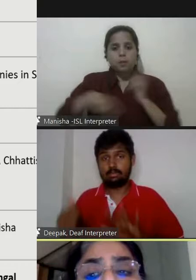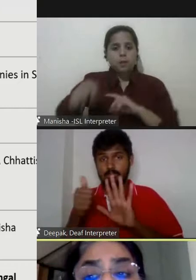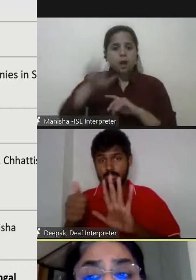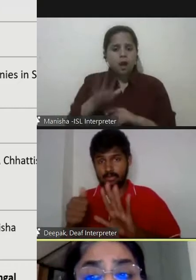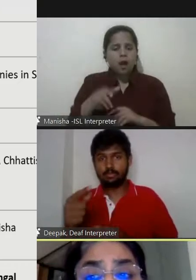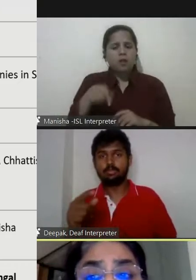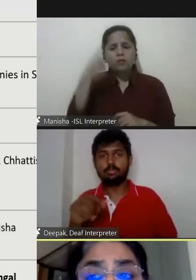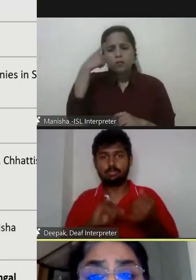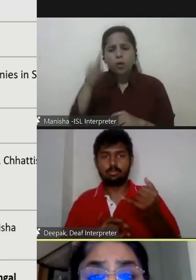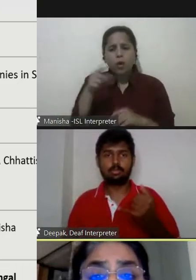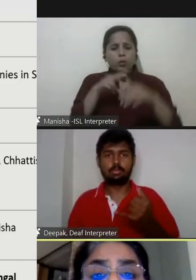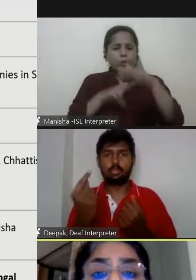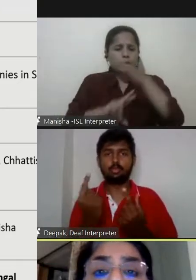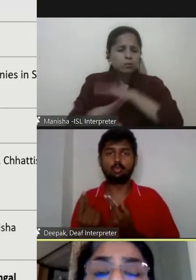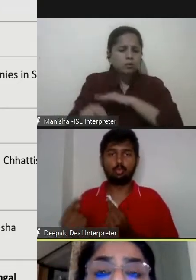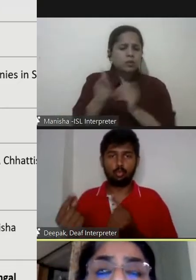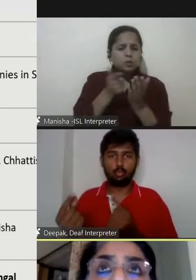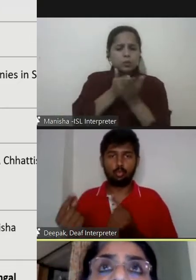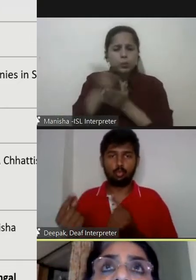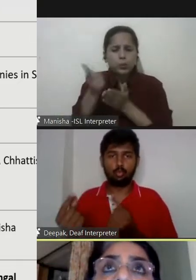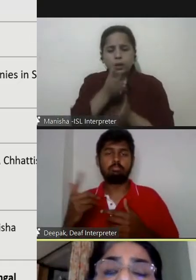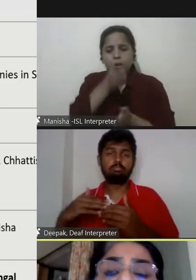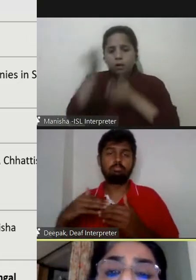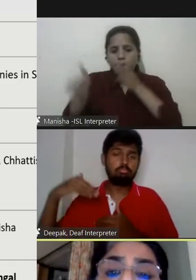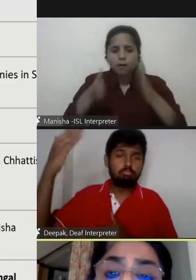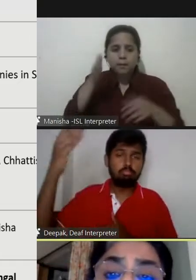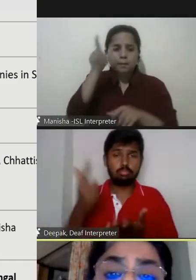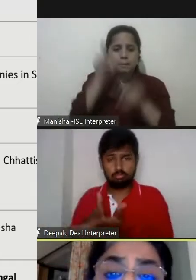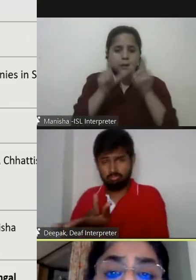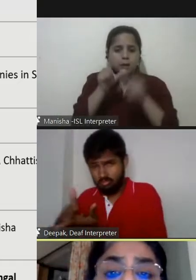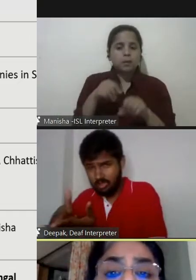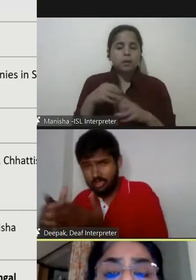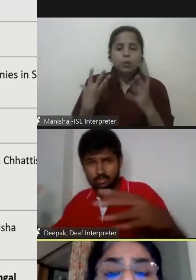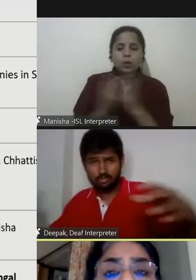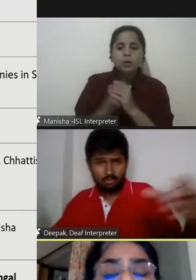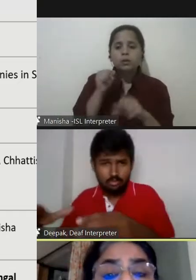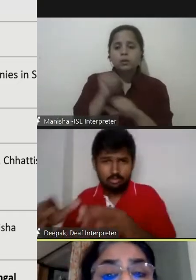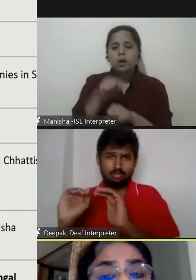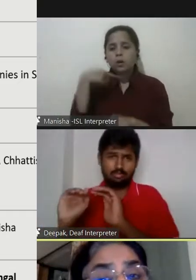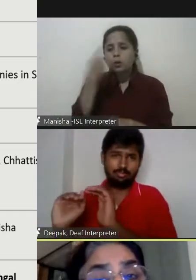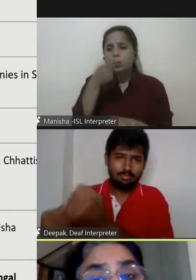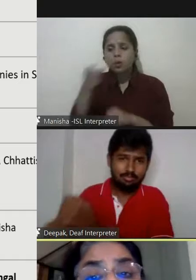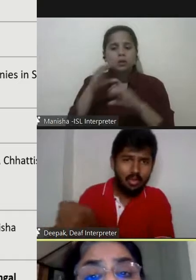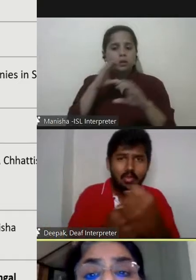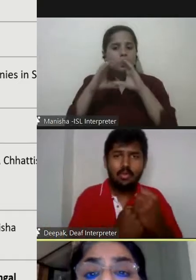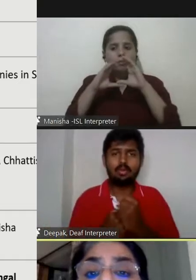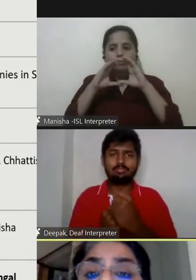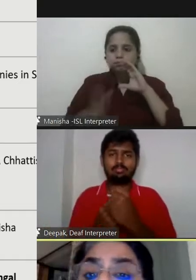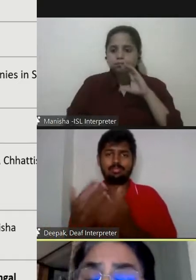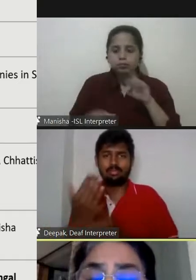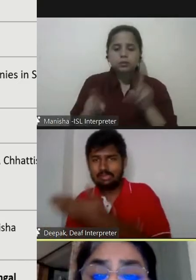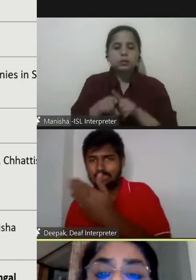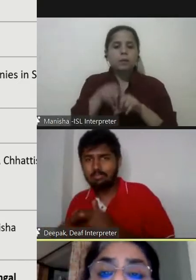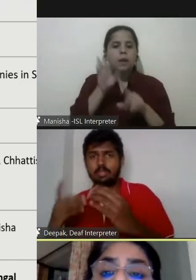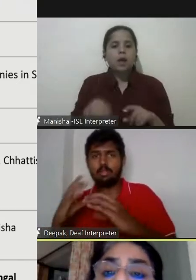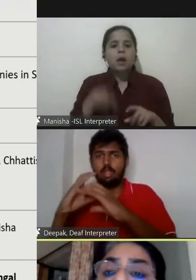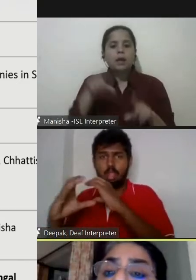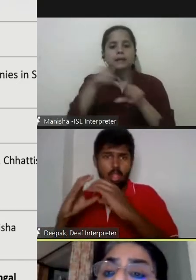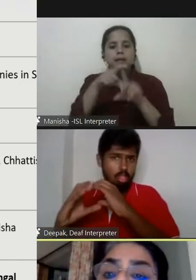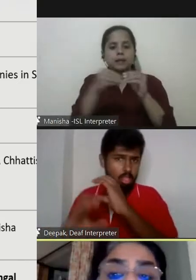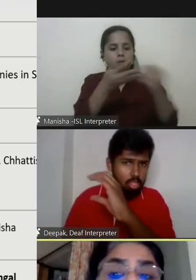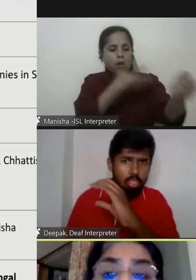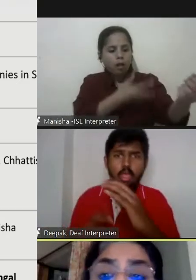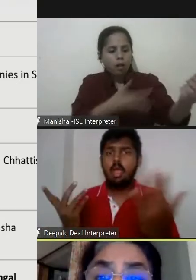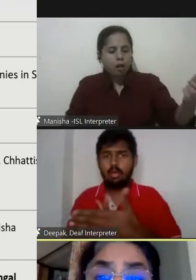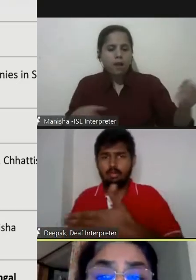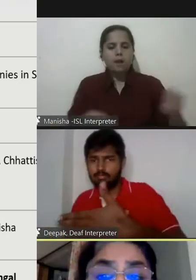remote tribal villages, working with people with non-communicable diseases such as diabetes, sickle cell